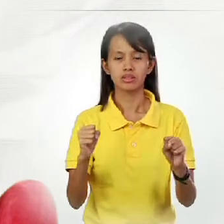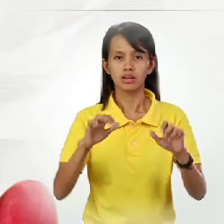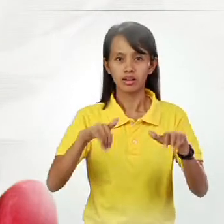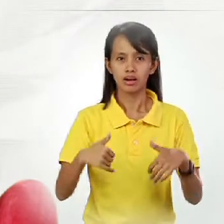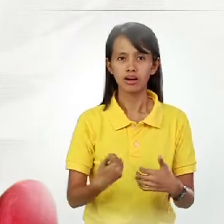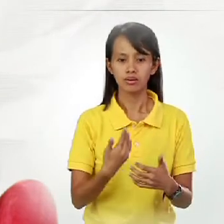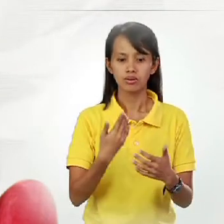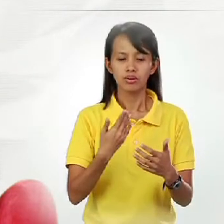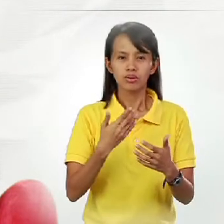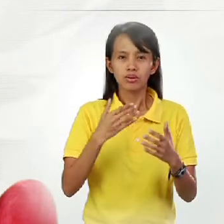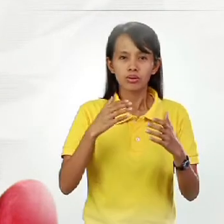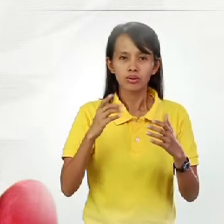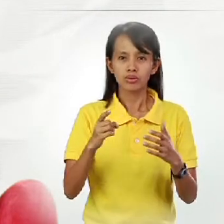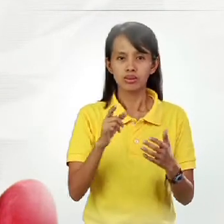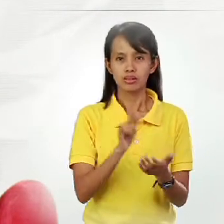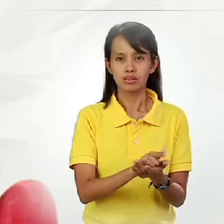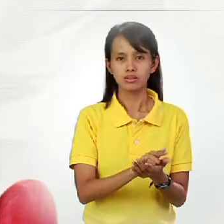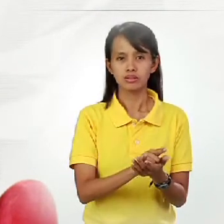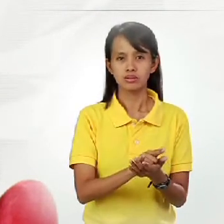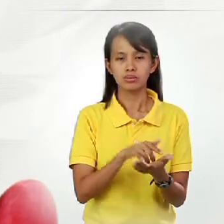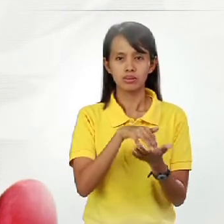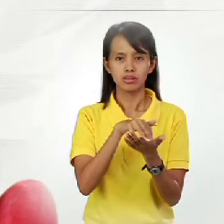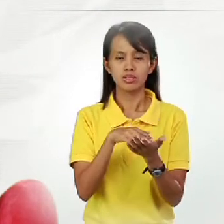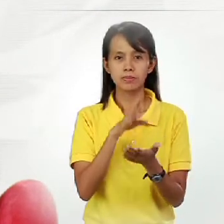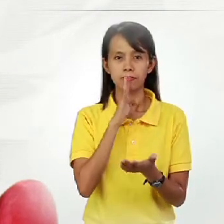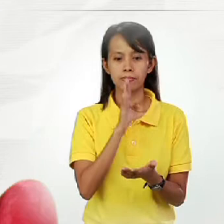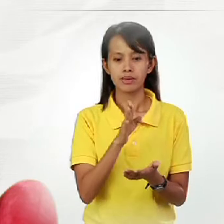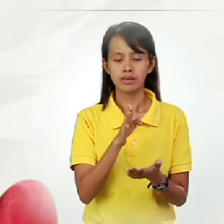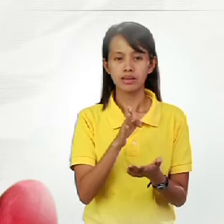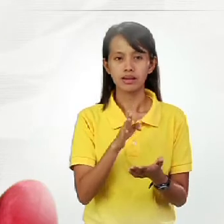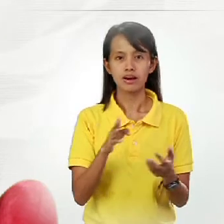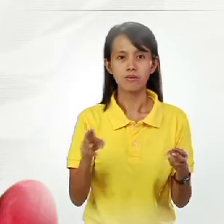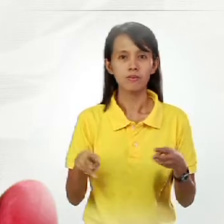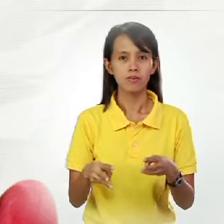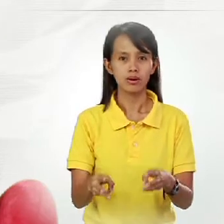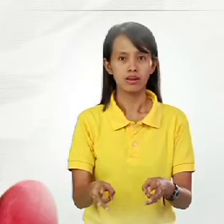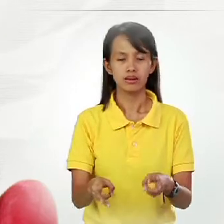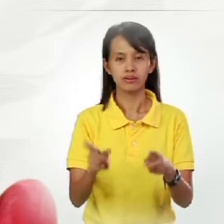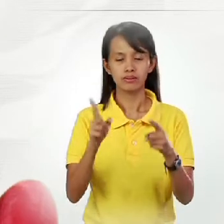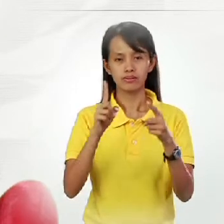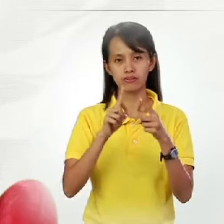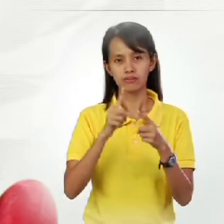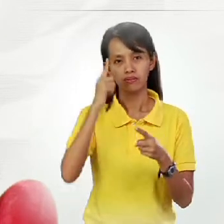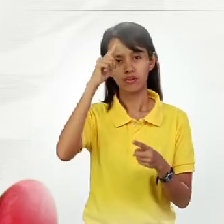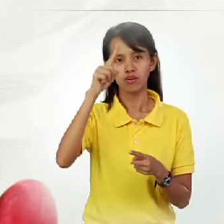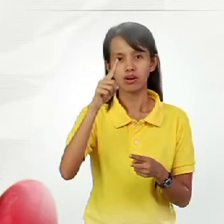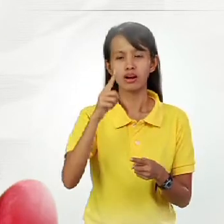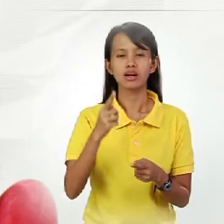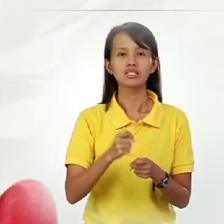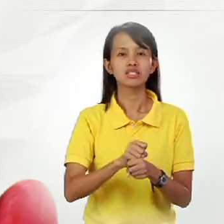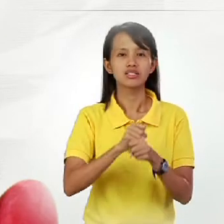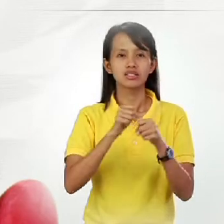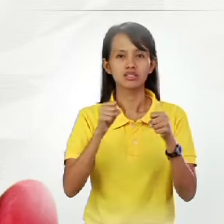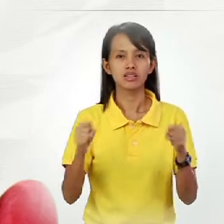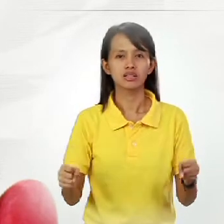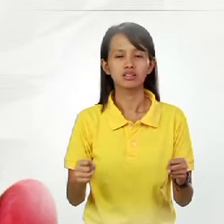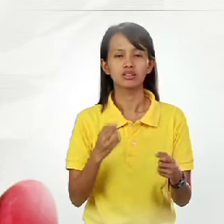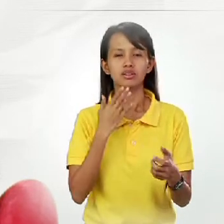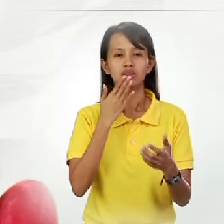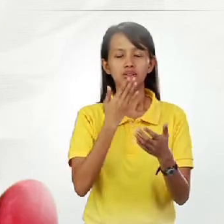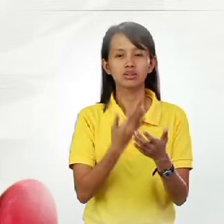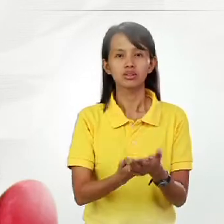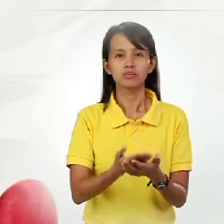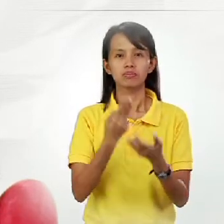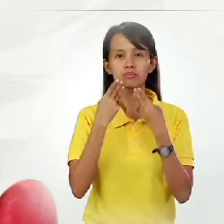his weakness be the vehicle of such a noble mission, of such a